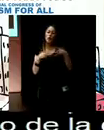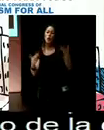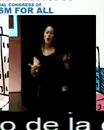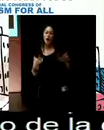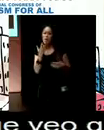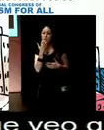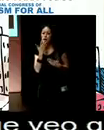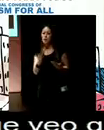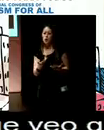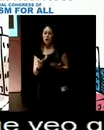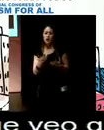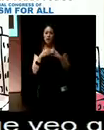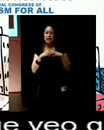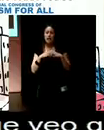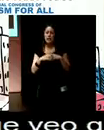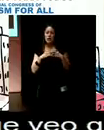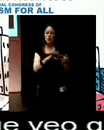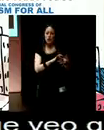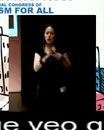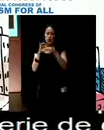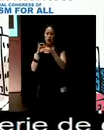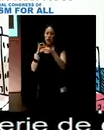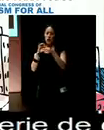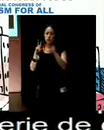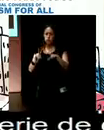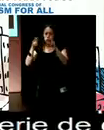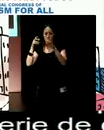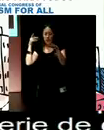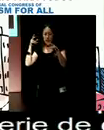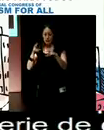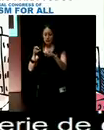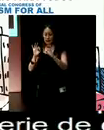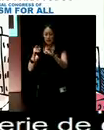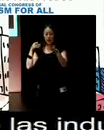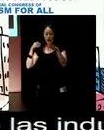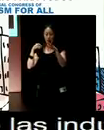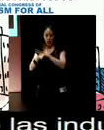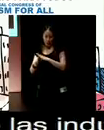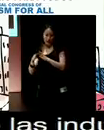There are other issues to be tackled, industries related